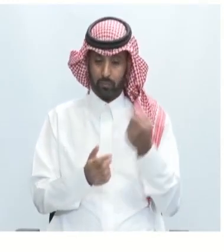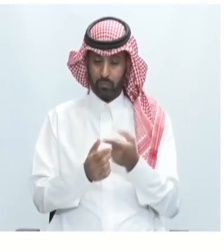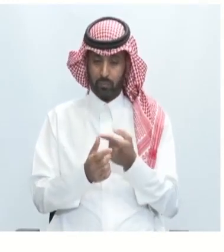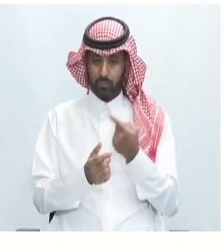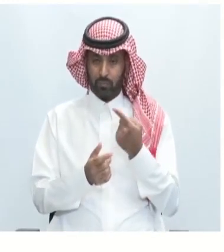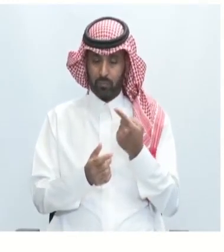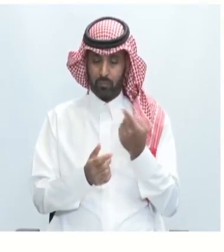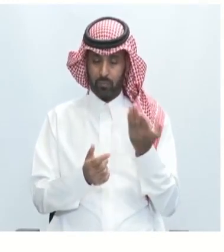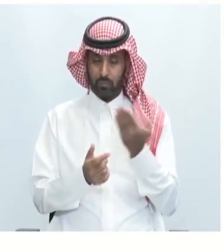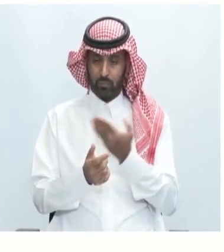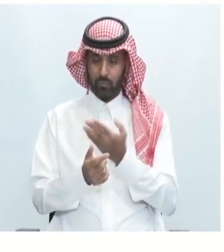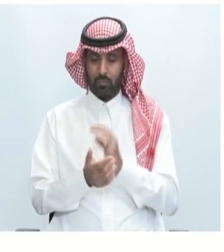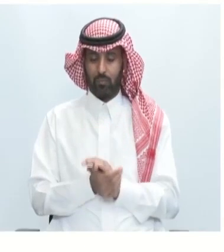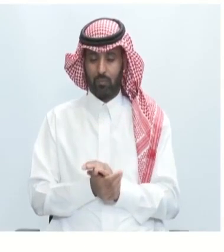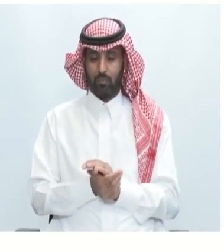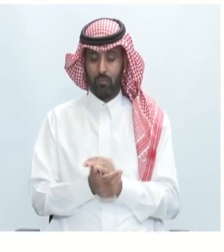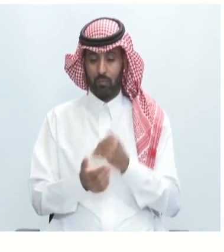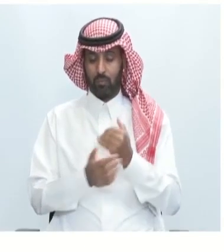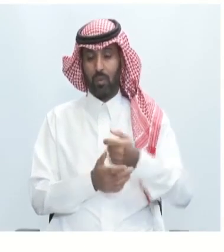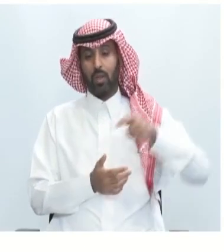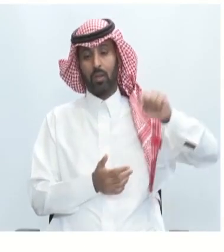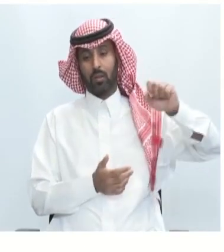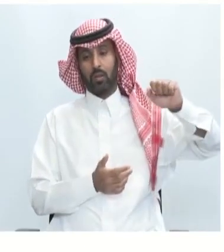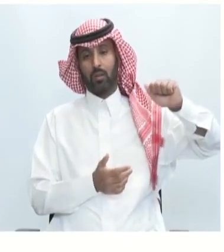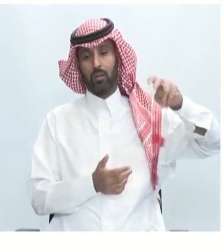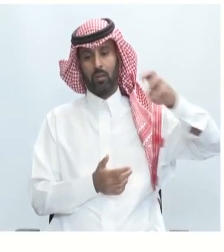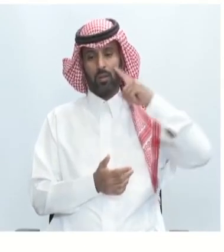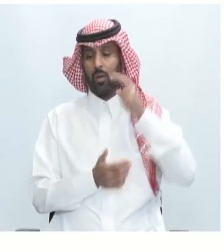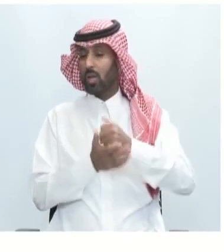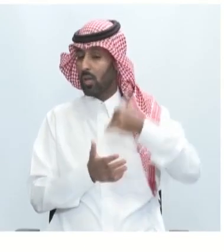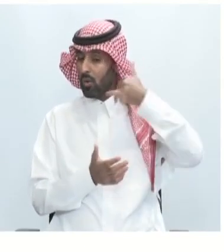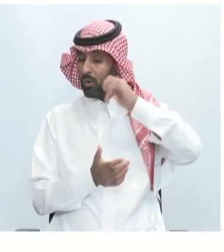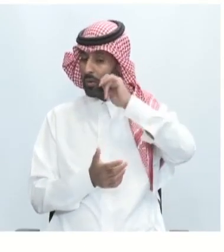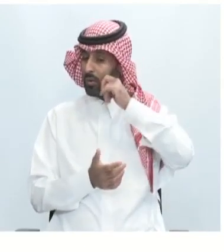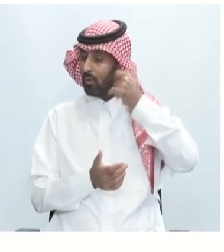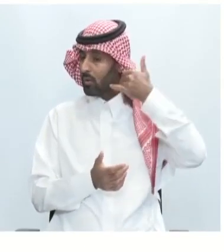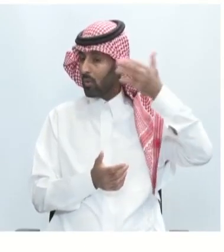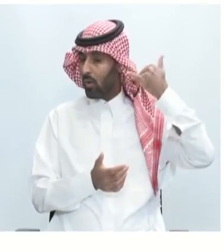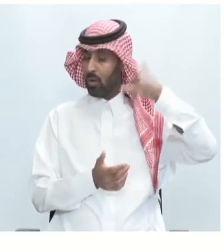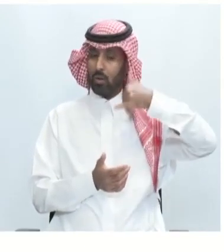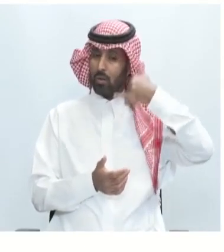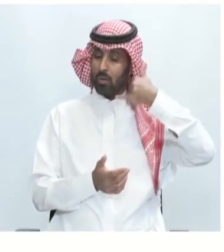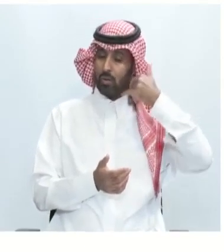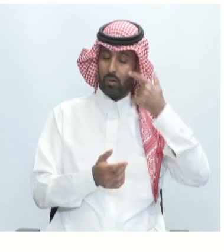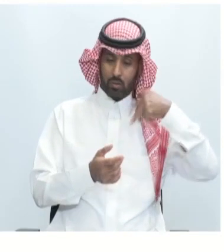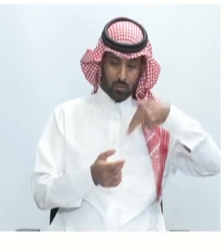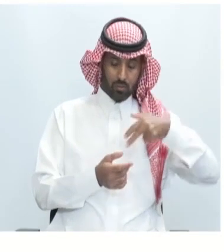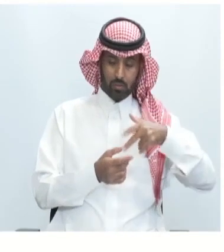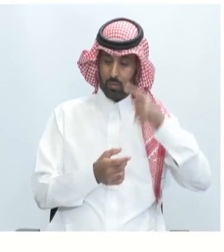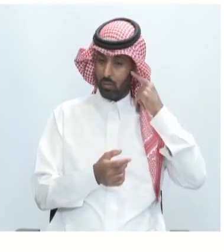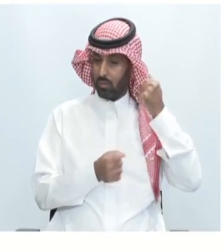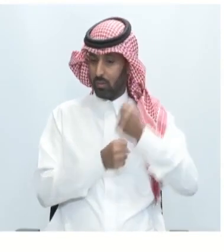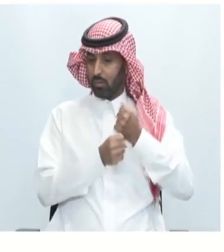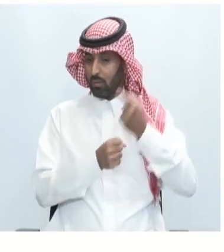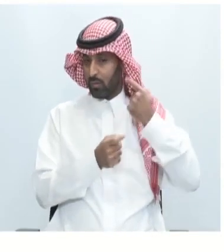one, the first event, Tanya was talking on the phone. Tanya was talking. So talking here is